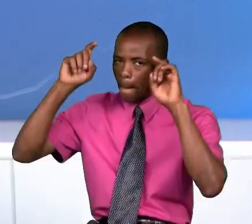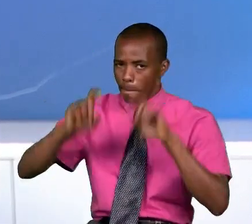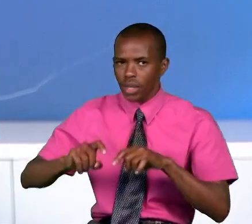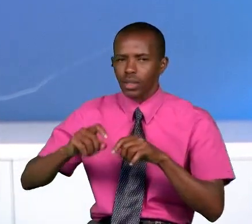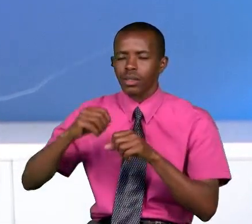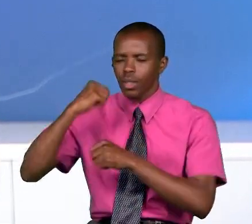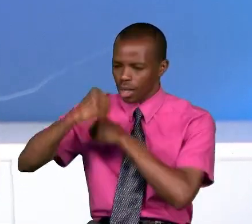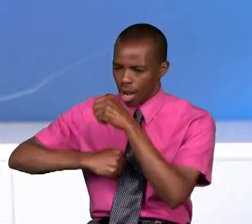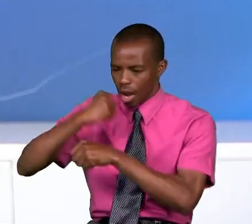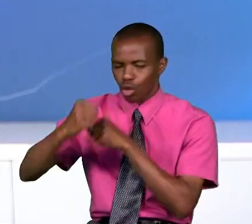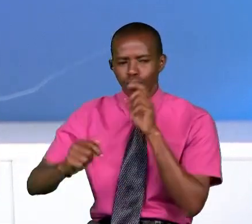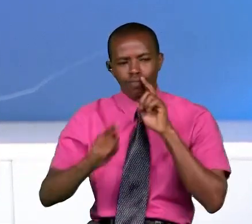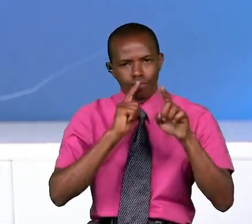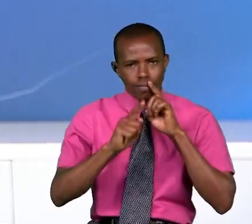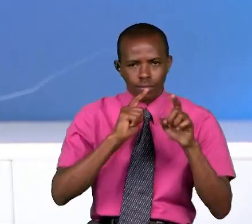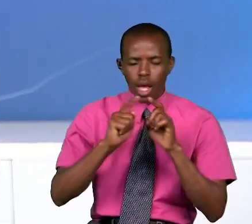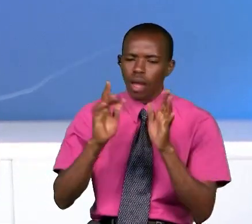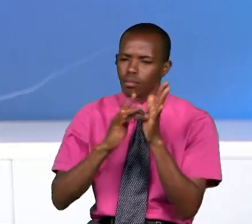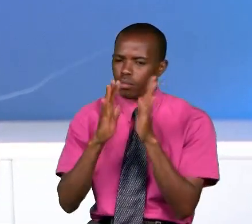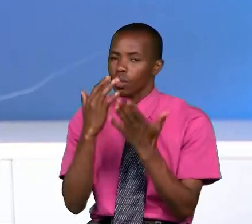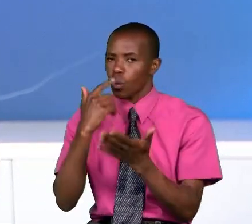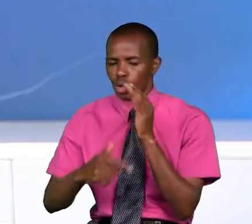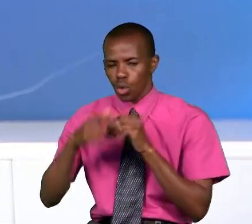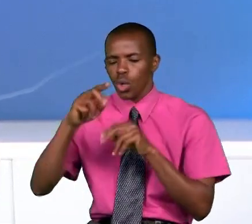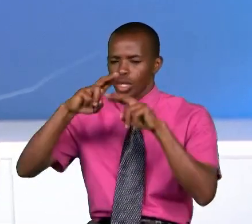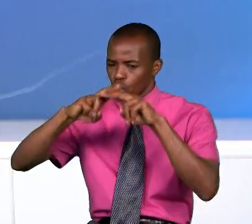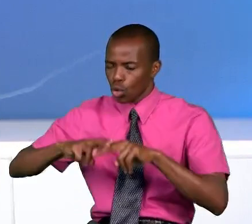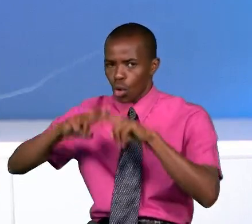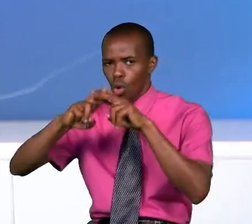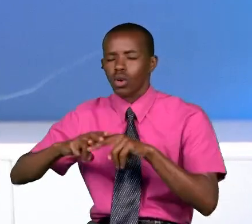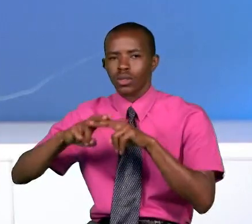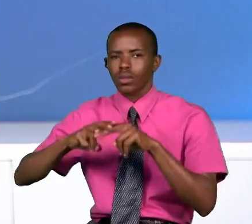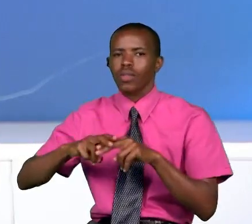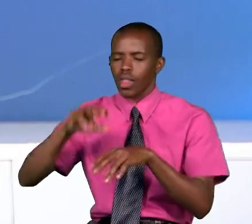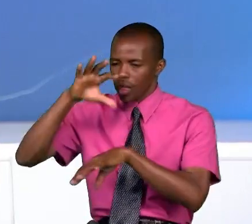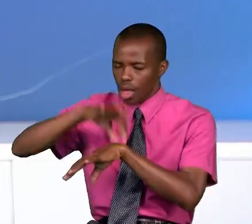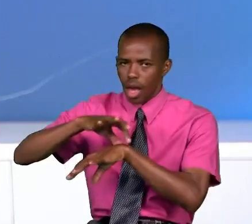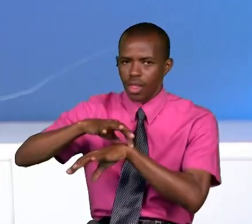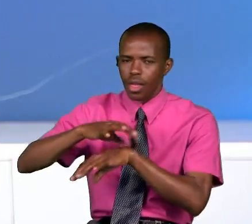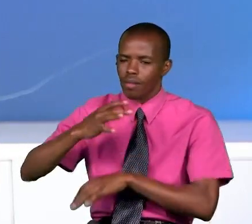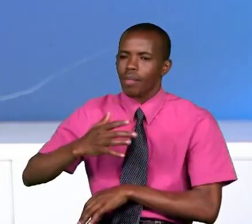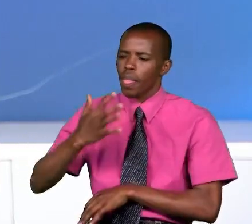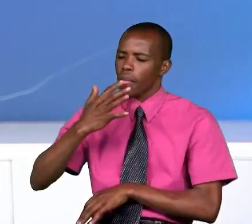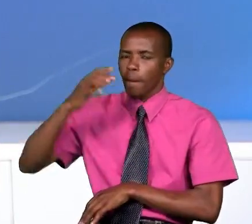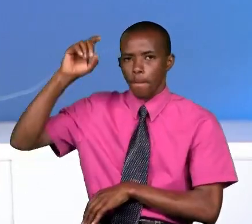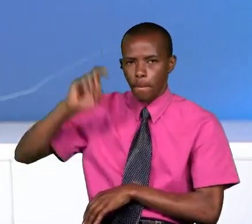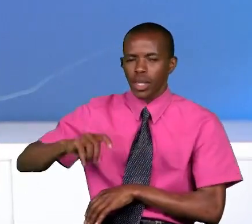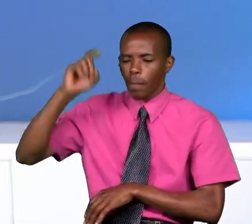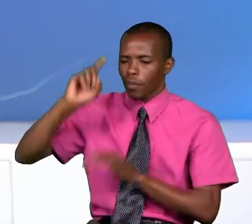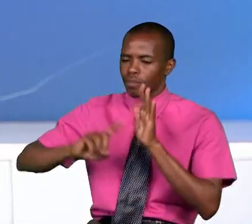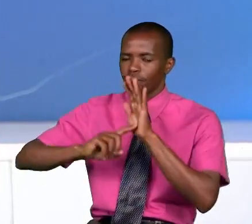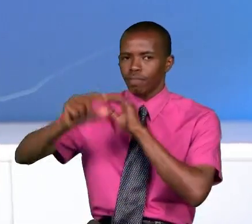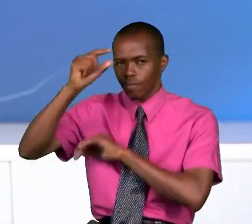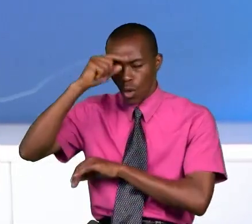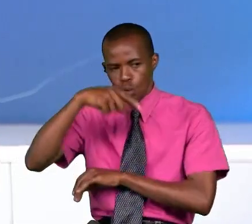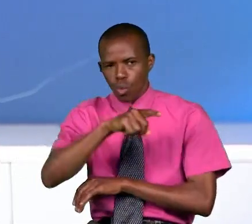ahead, speak to them. As the Bible says, you are the salt of the earth. We have to be felt. We have to show the government, look at this.